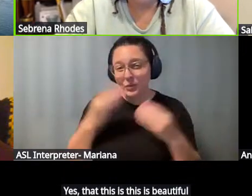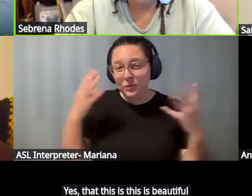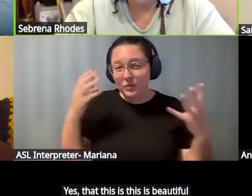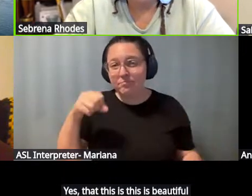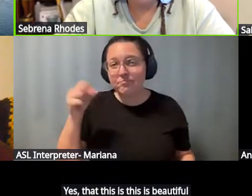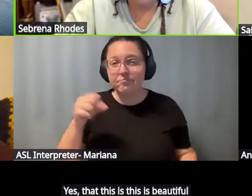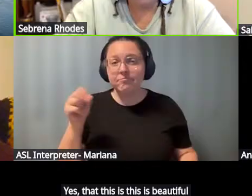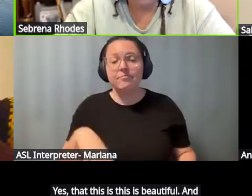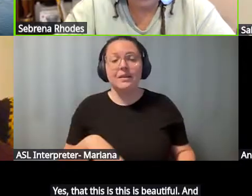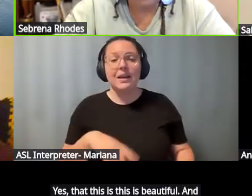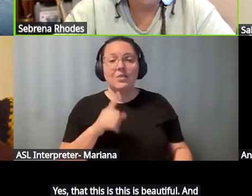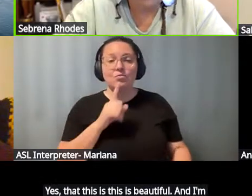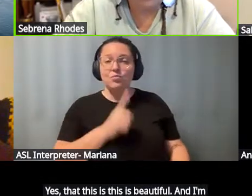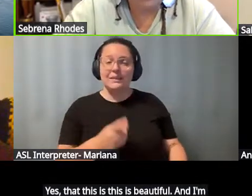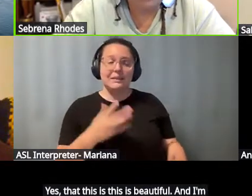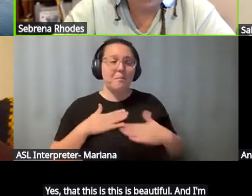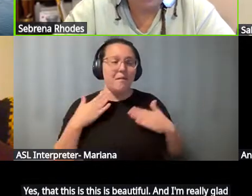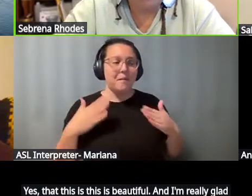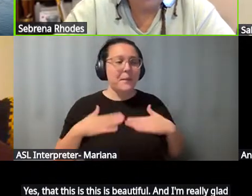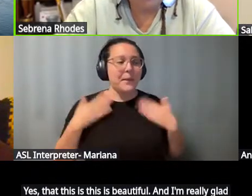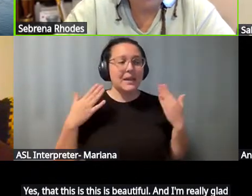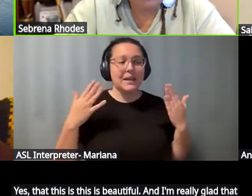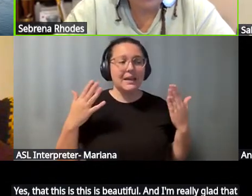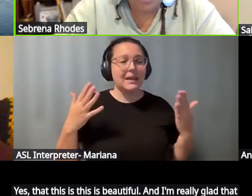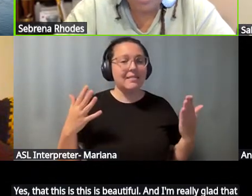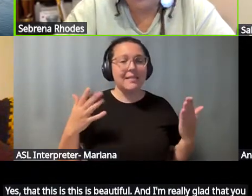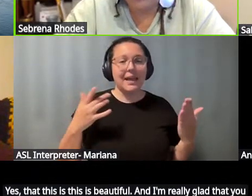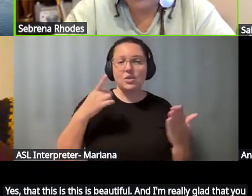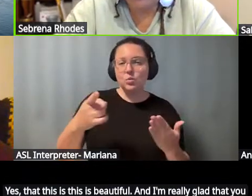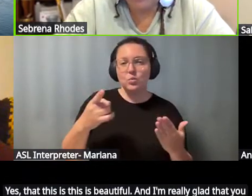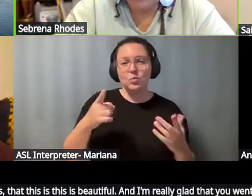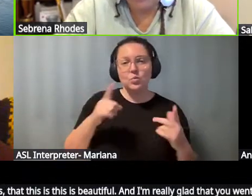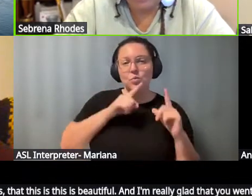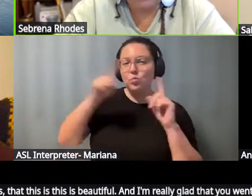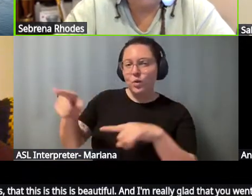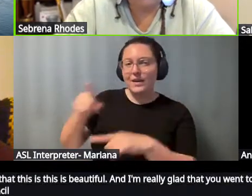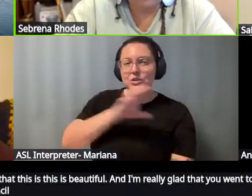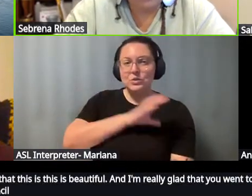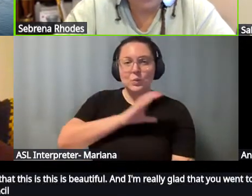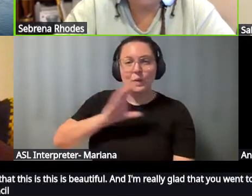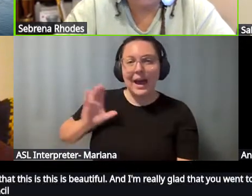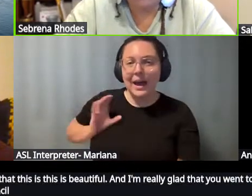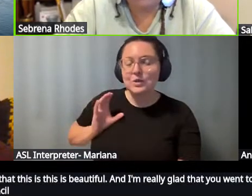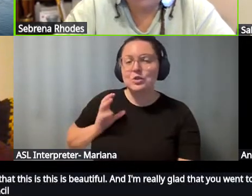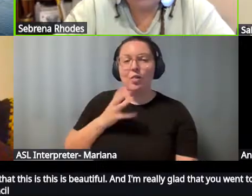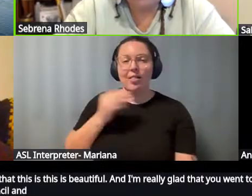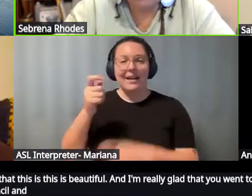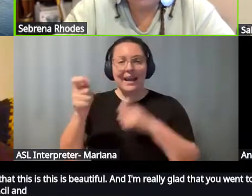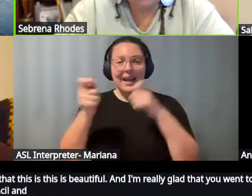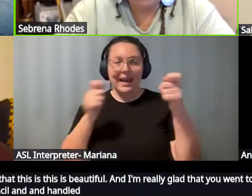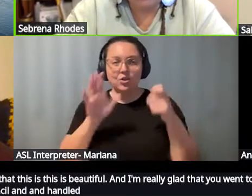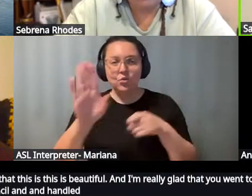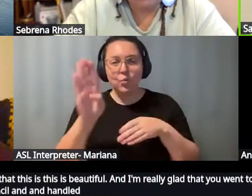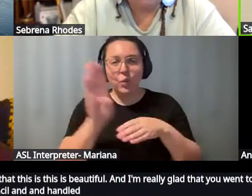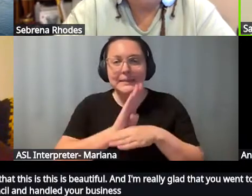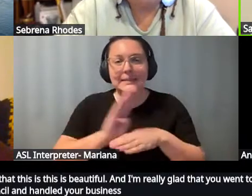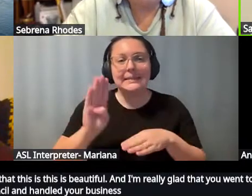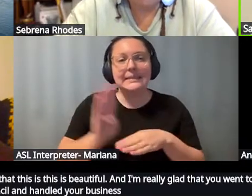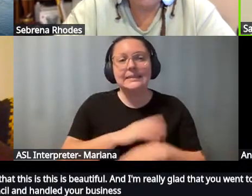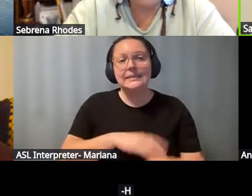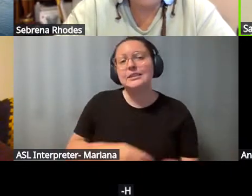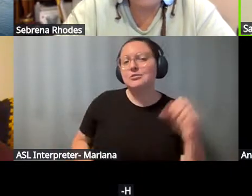I'm really glad that you went to the council and handled your business. Oh,